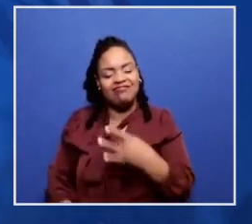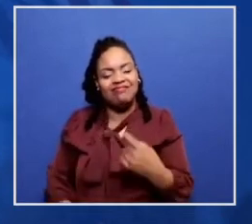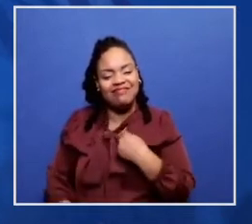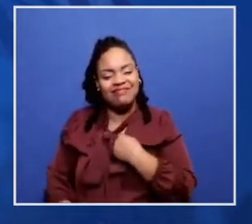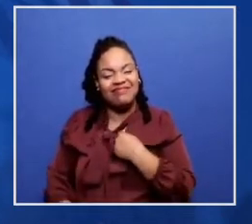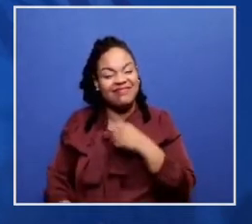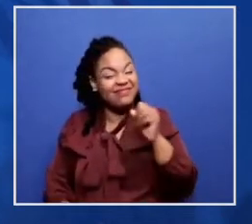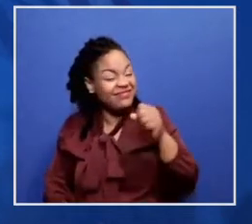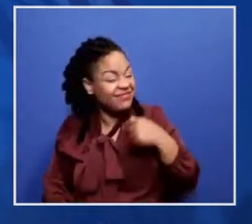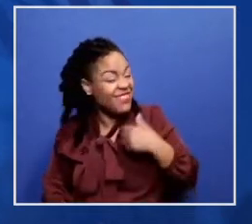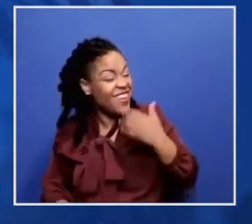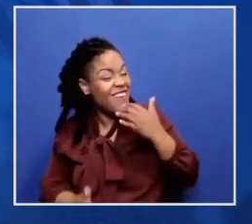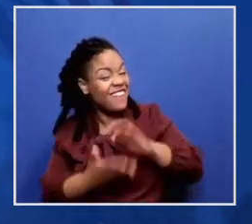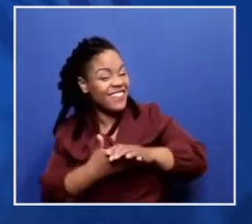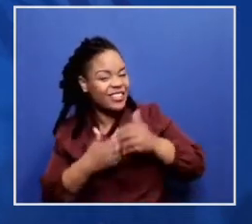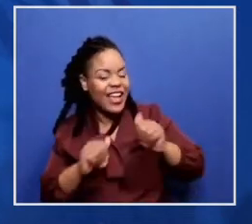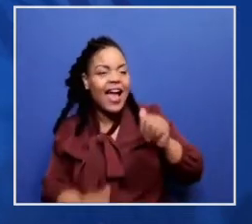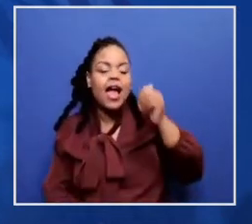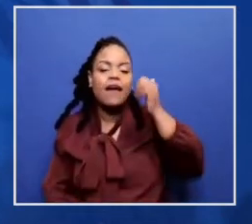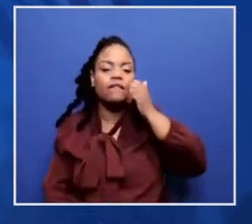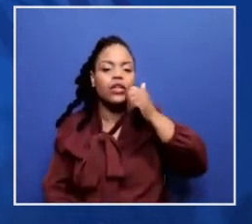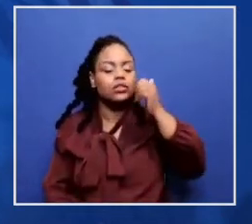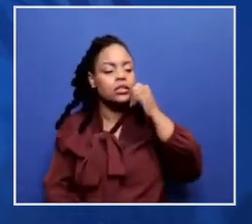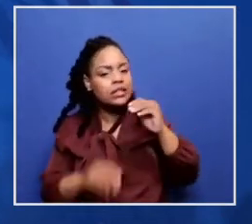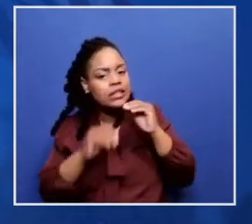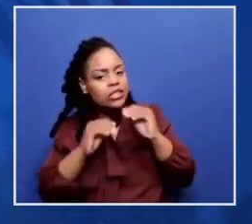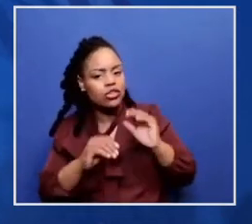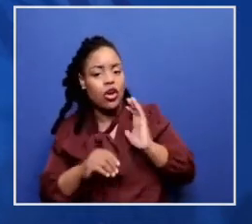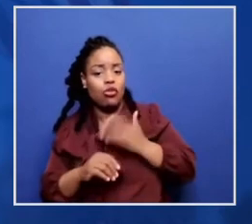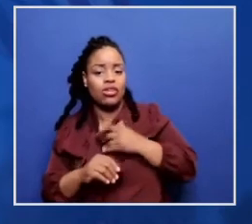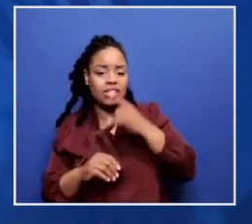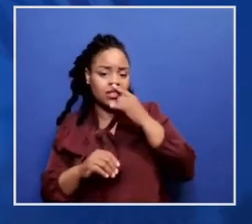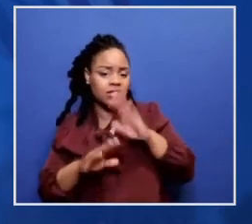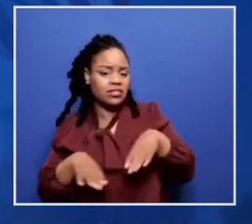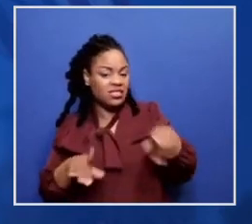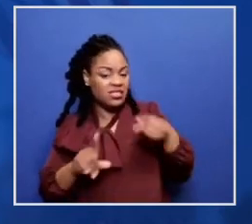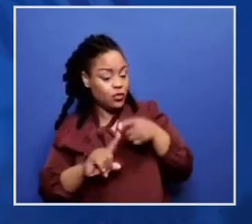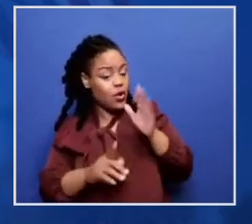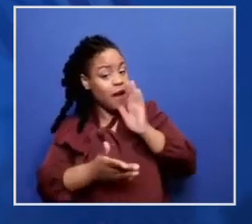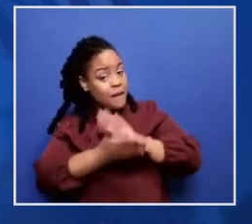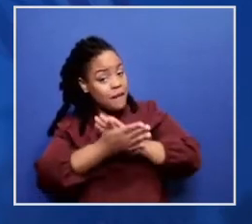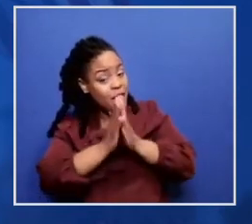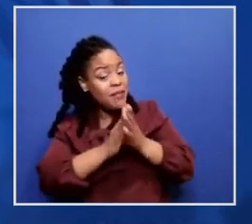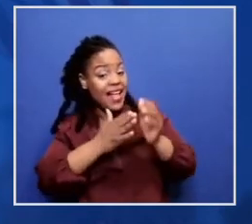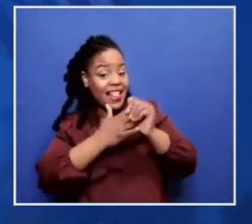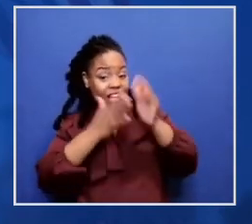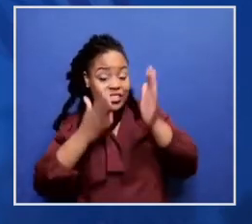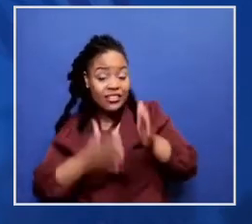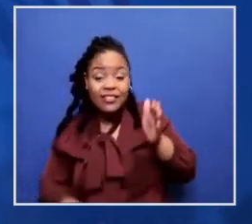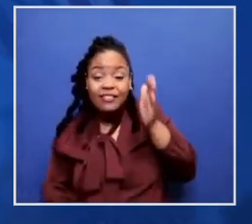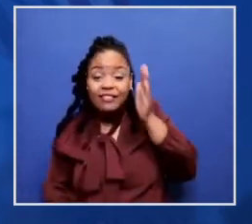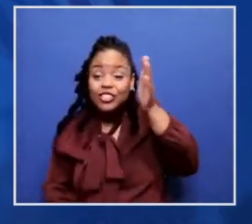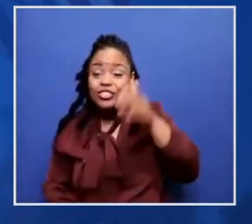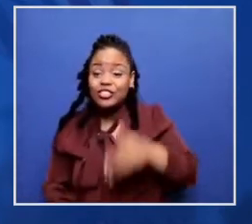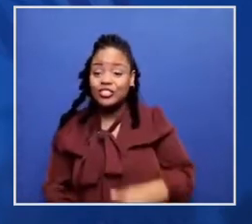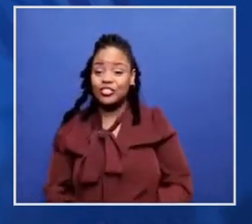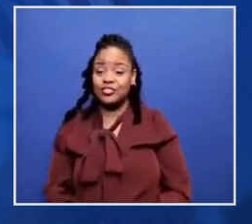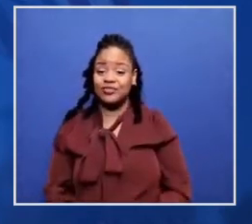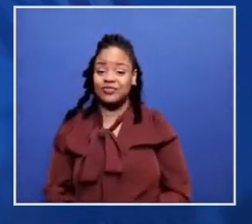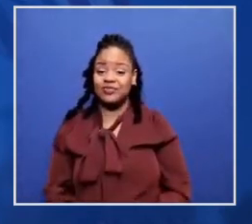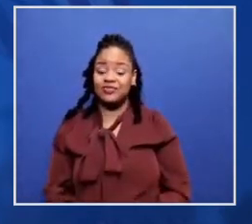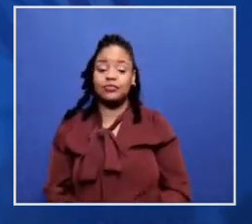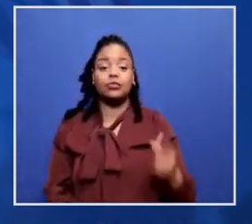world someday. Yes, they are. When Dr. King accepted the Nobel Peace Prize, he underscored our